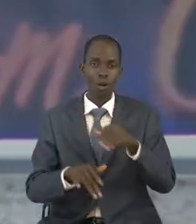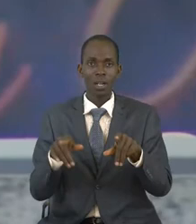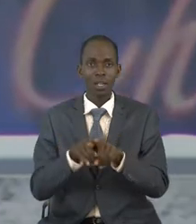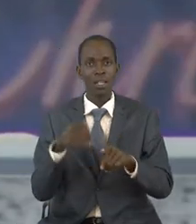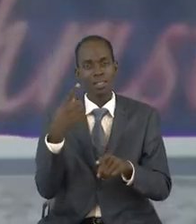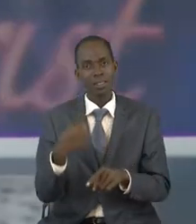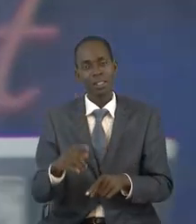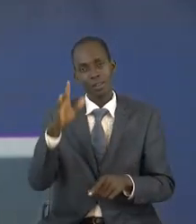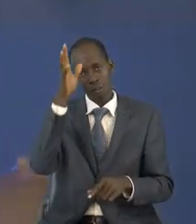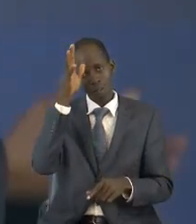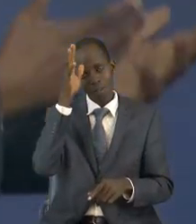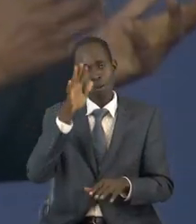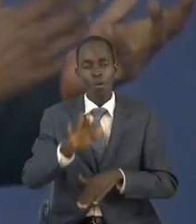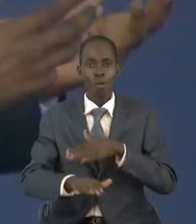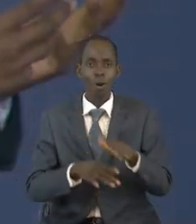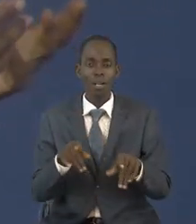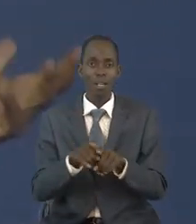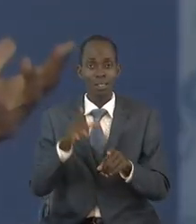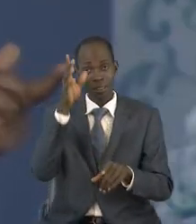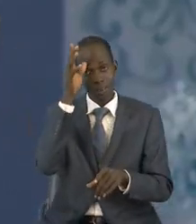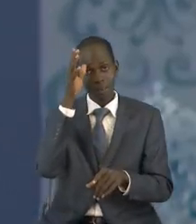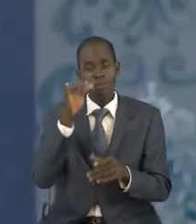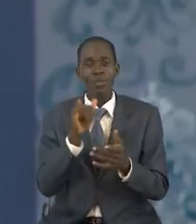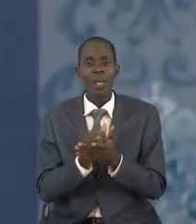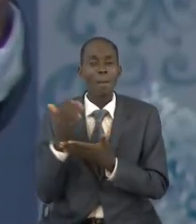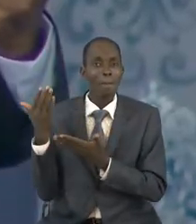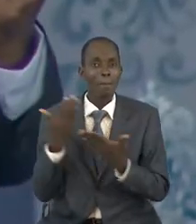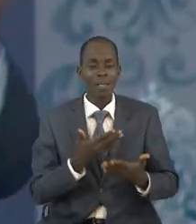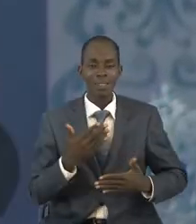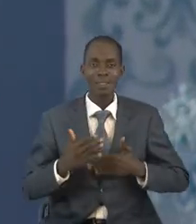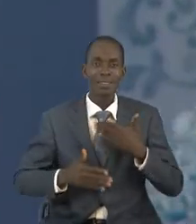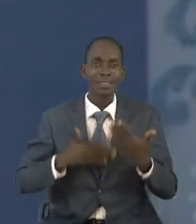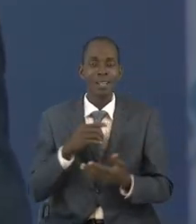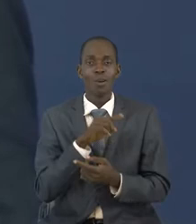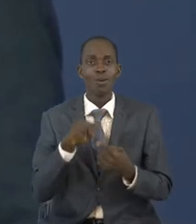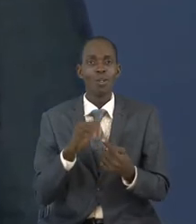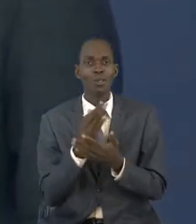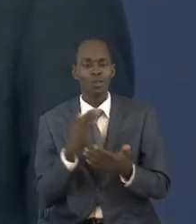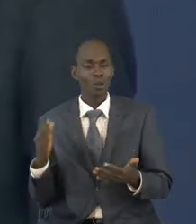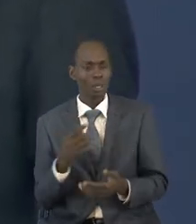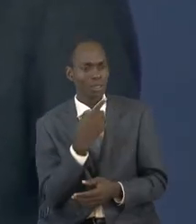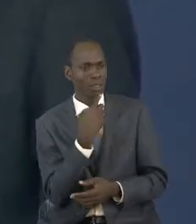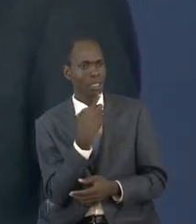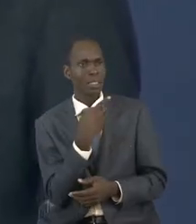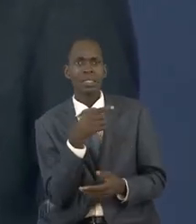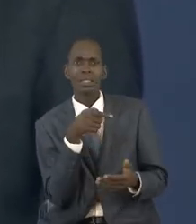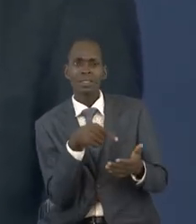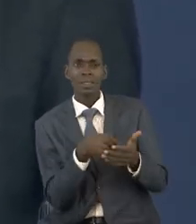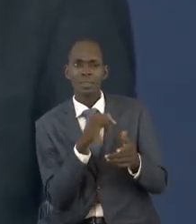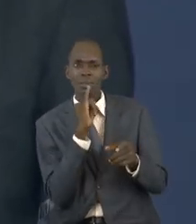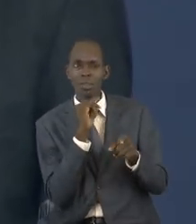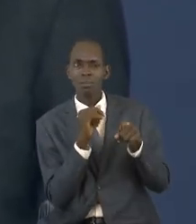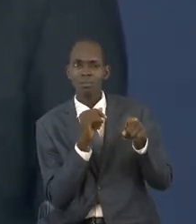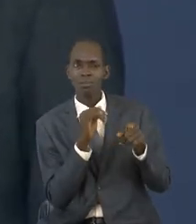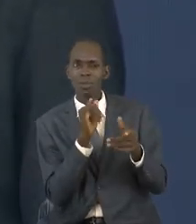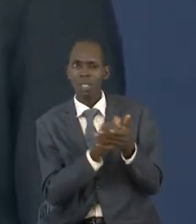walks like daddy, that brings the joy. And when somebody comments, This is Mr.